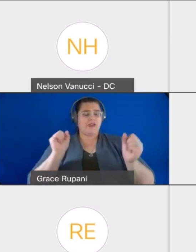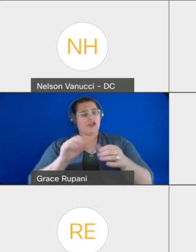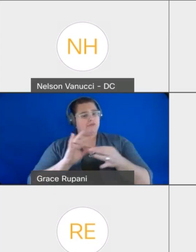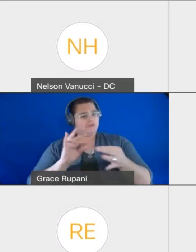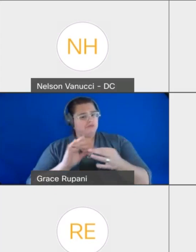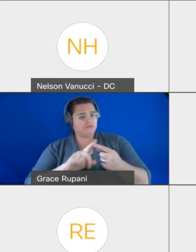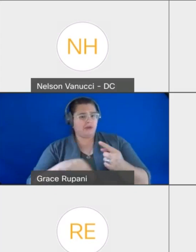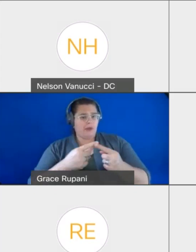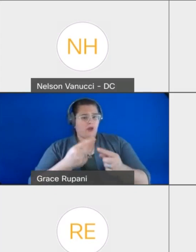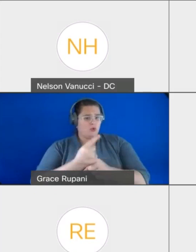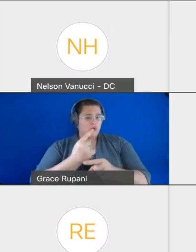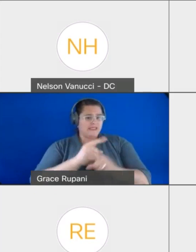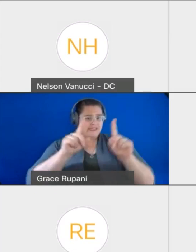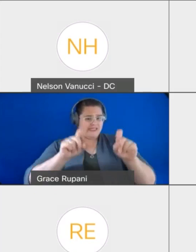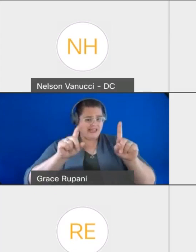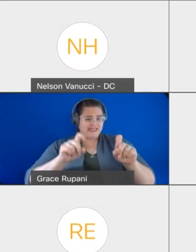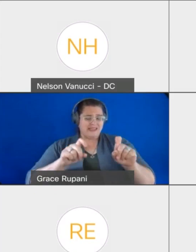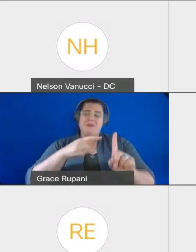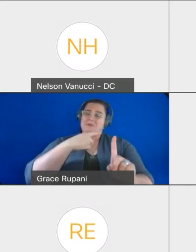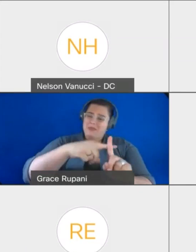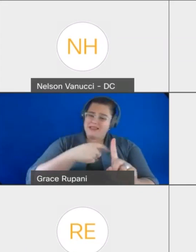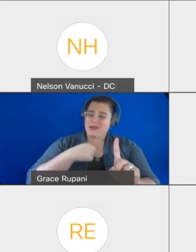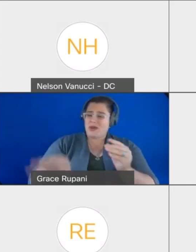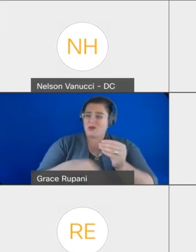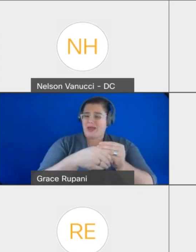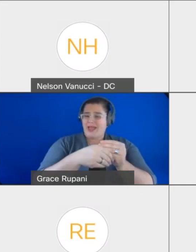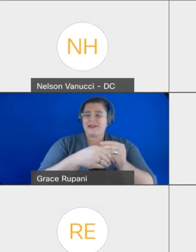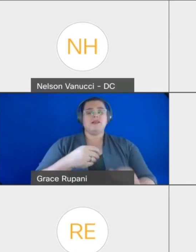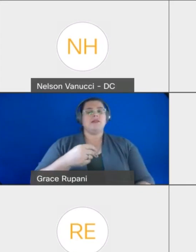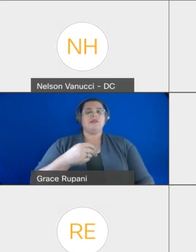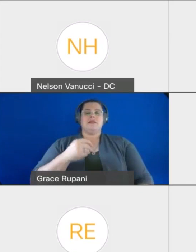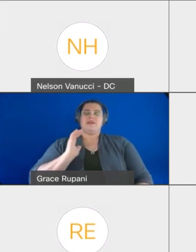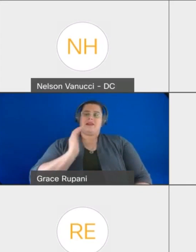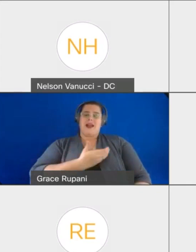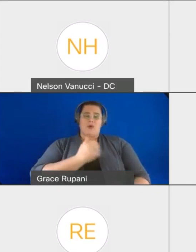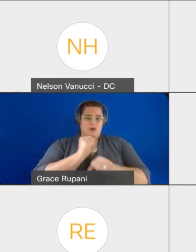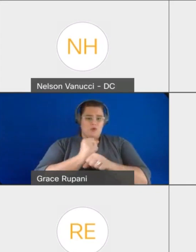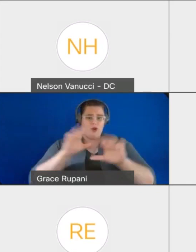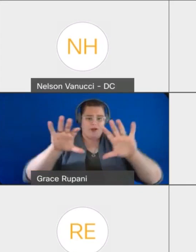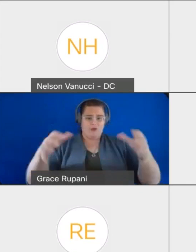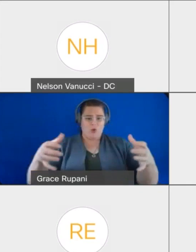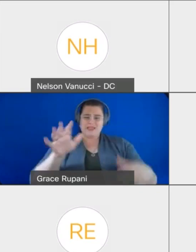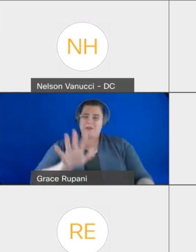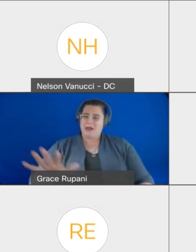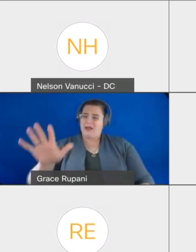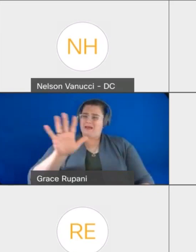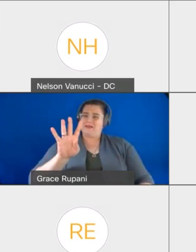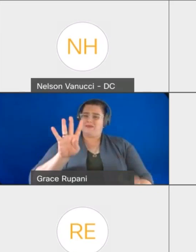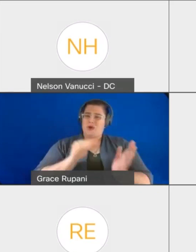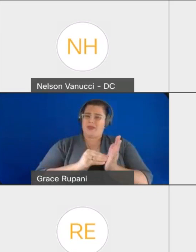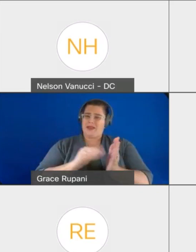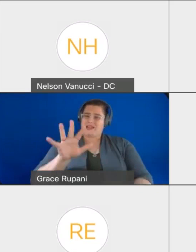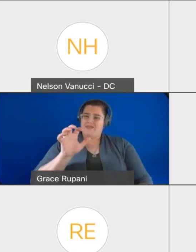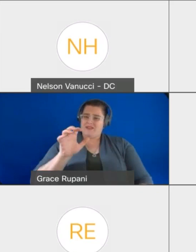want to sort of emphasize for people as well, we have a workforce of about 4,500